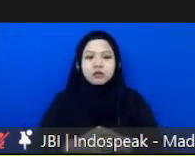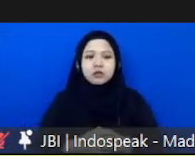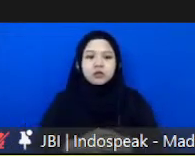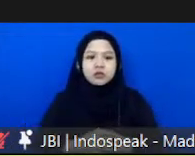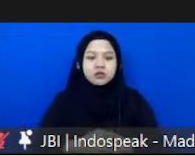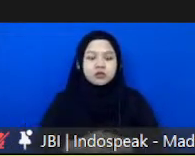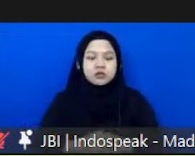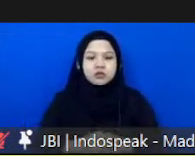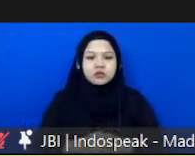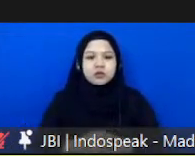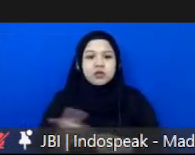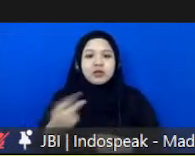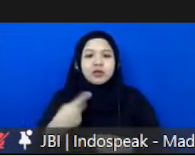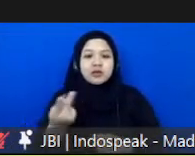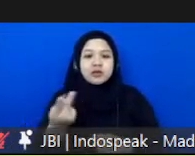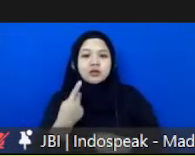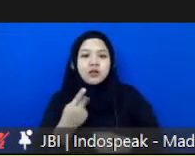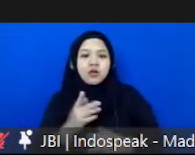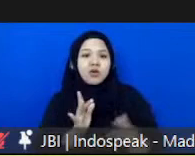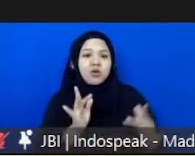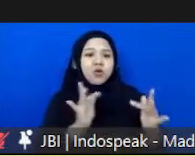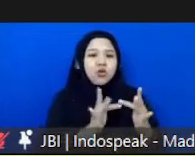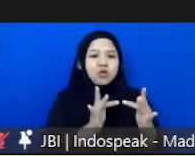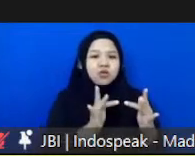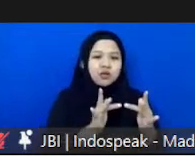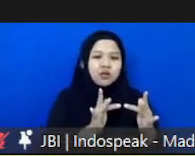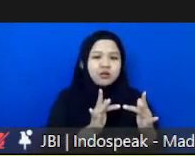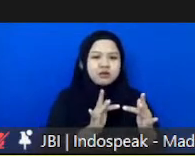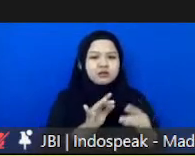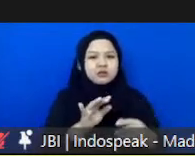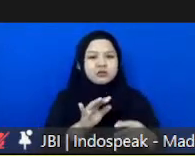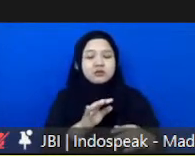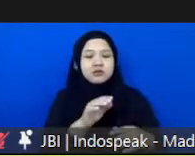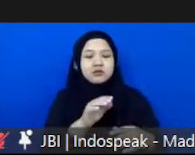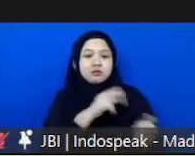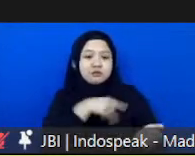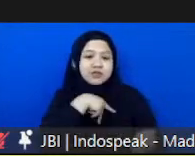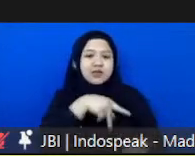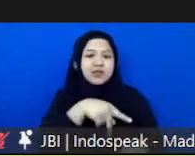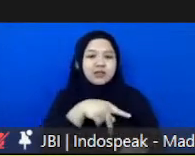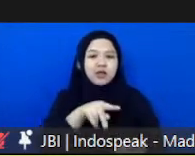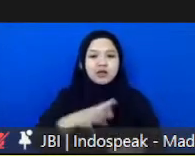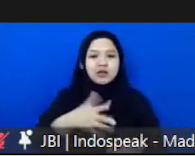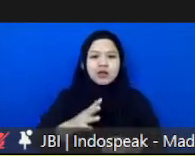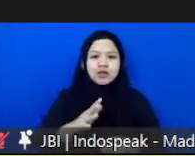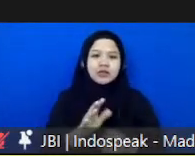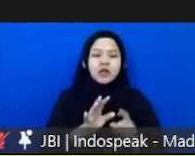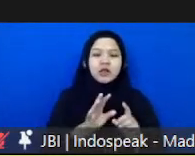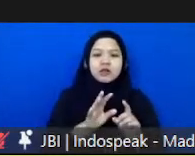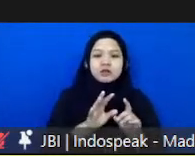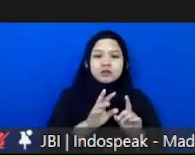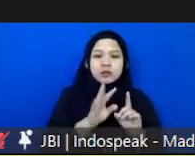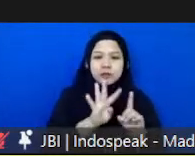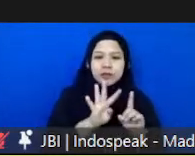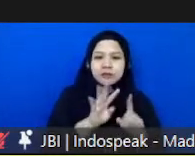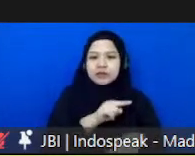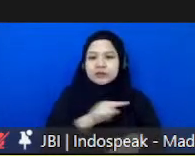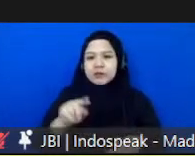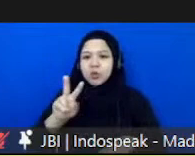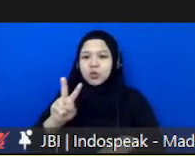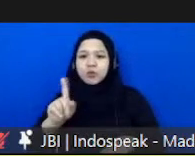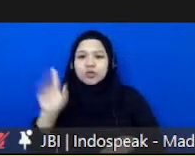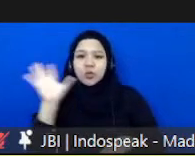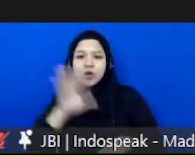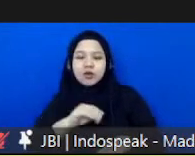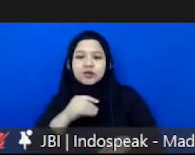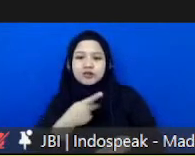phoned the participants at 14 to 21 days and asked them whether they are okay, they are still alive, or whether